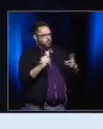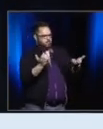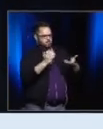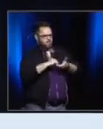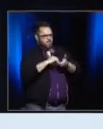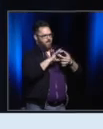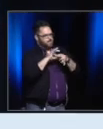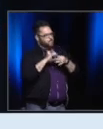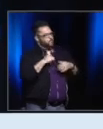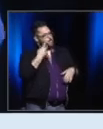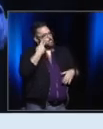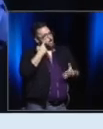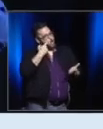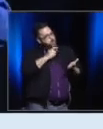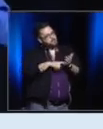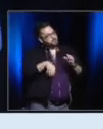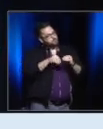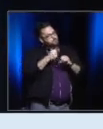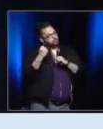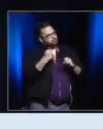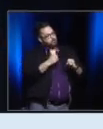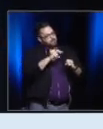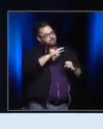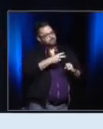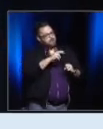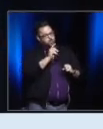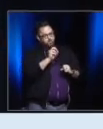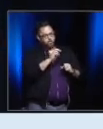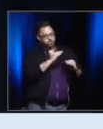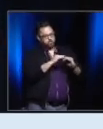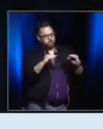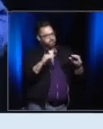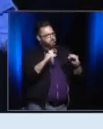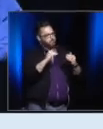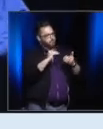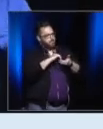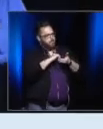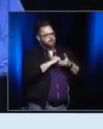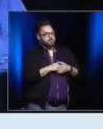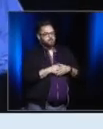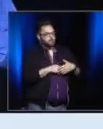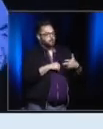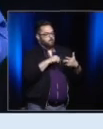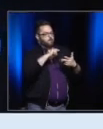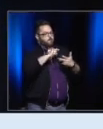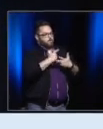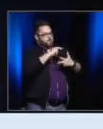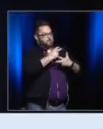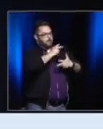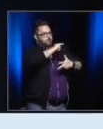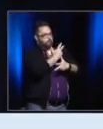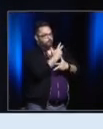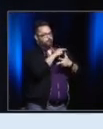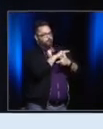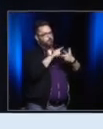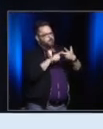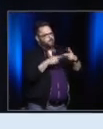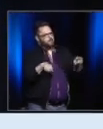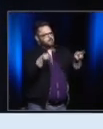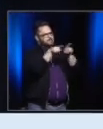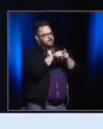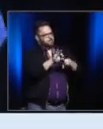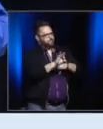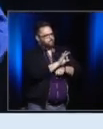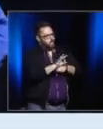associations between second-order alliances, and same question. Well, it turns out that second and third-order alliances have exactly the same